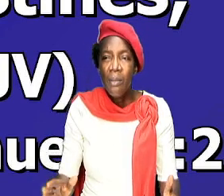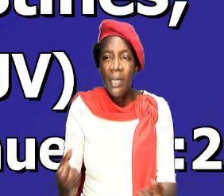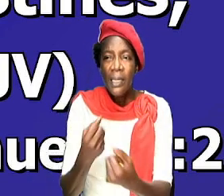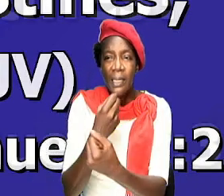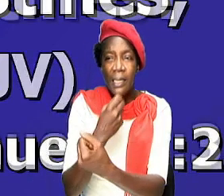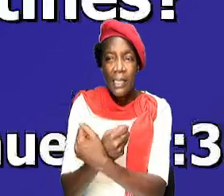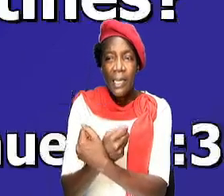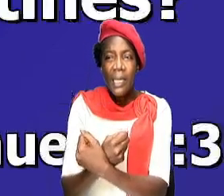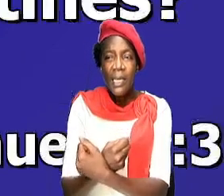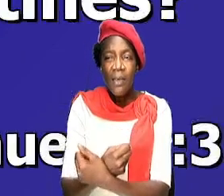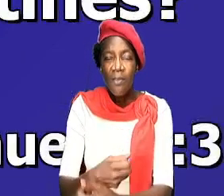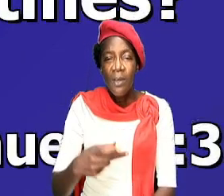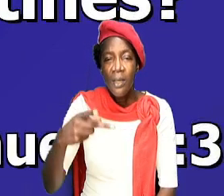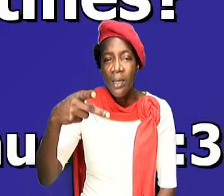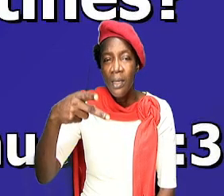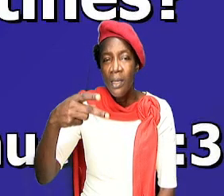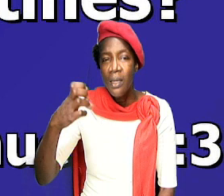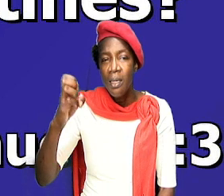Keilah.